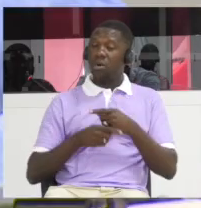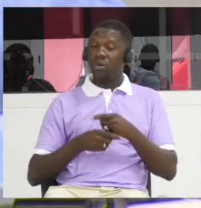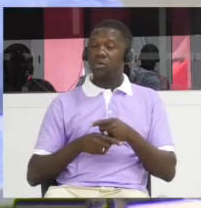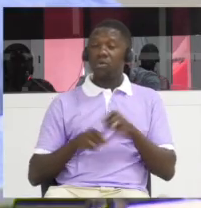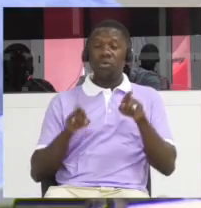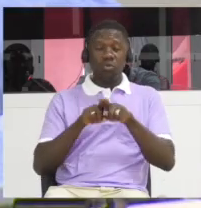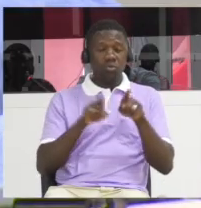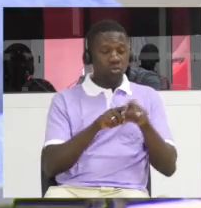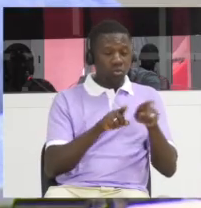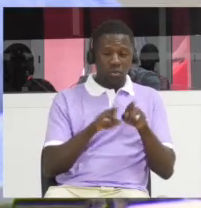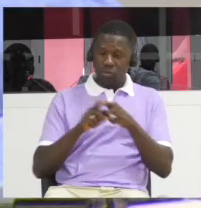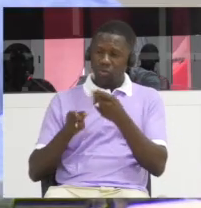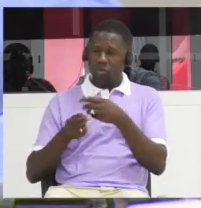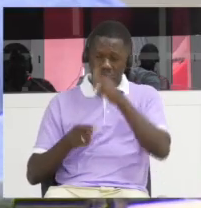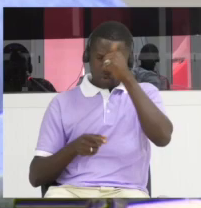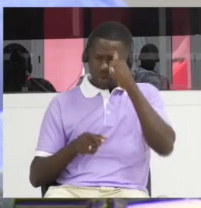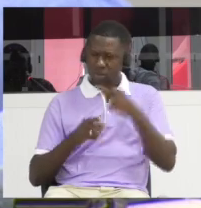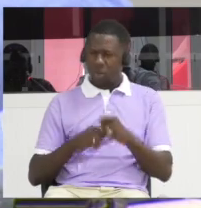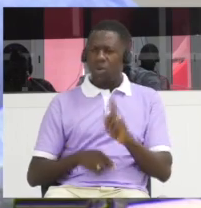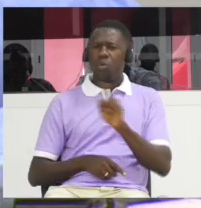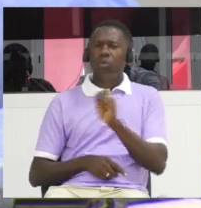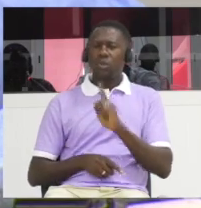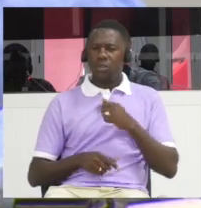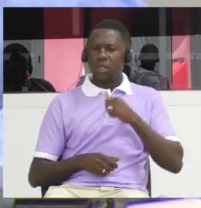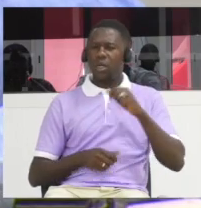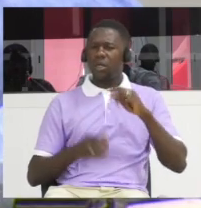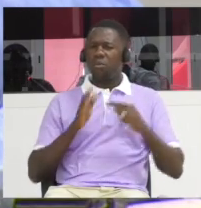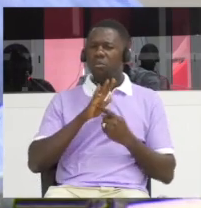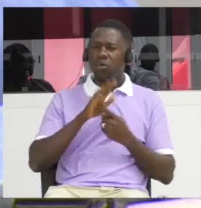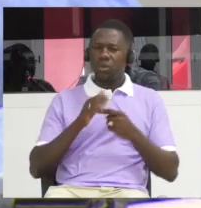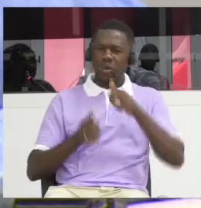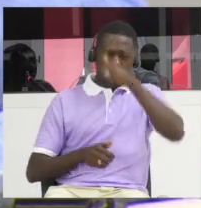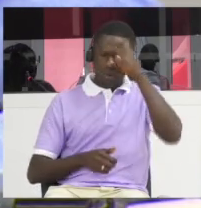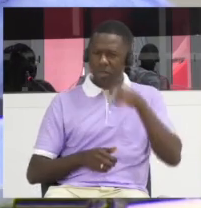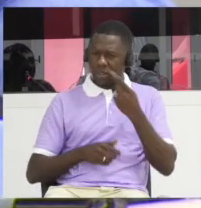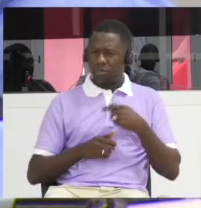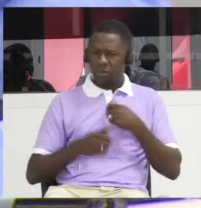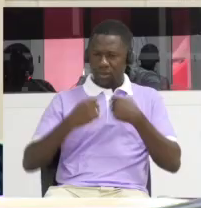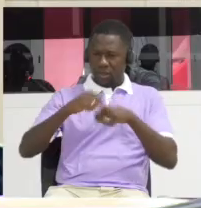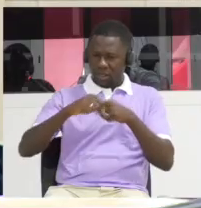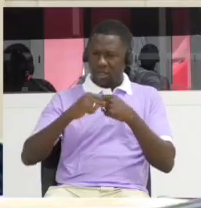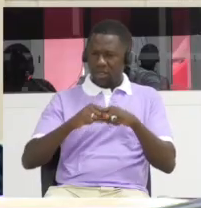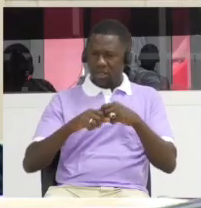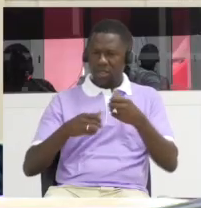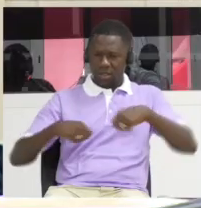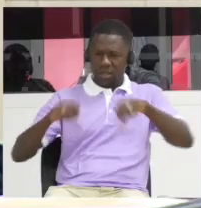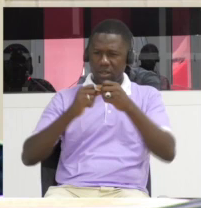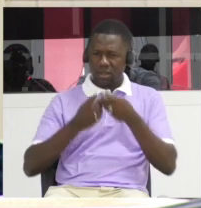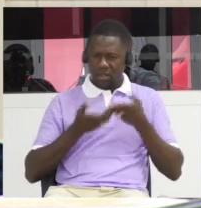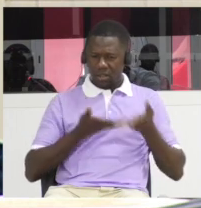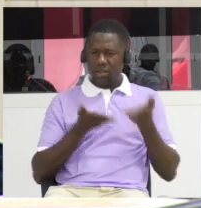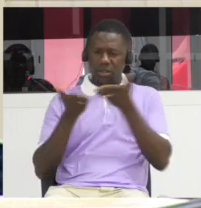duplication and what was their role in terms of the training facilities which they were providing.